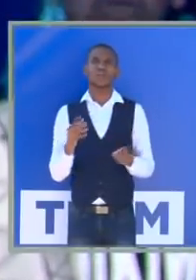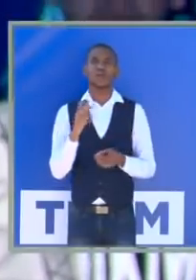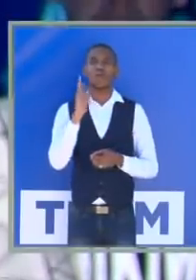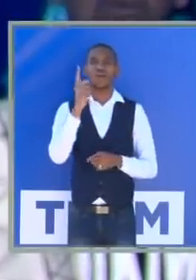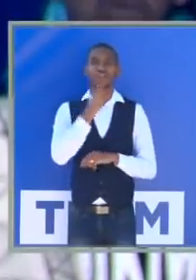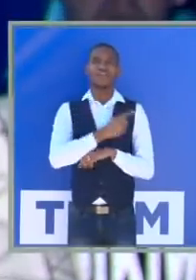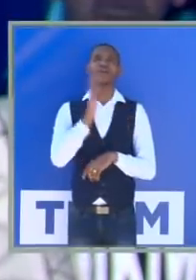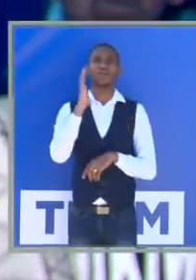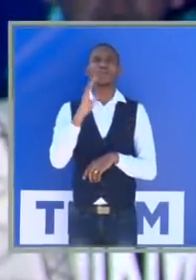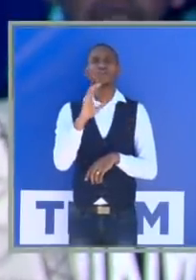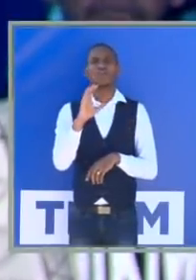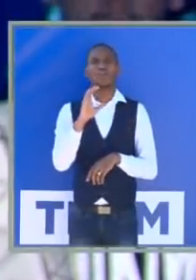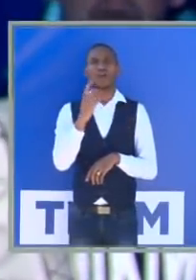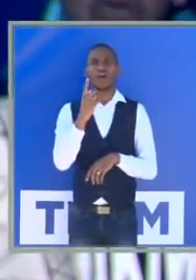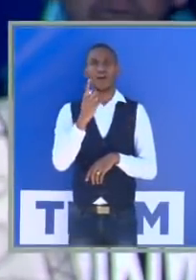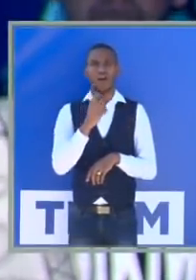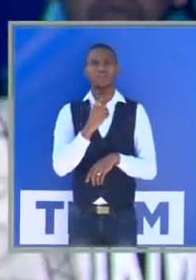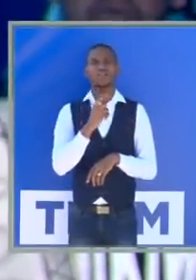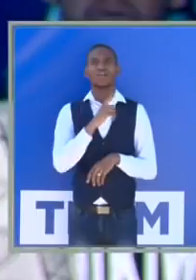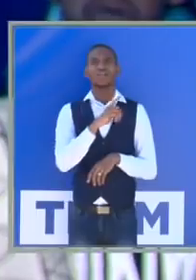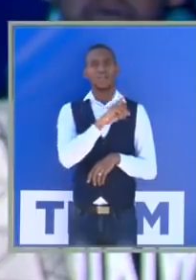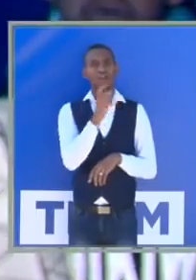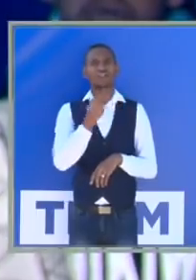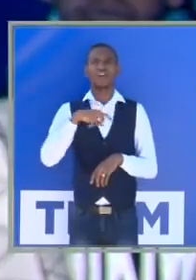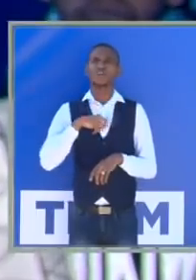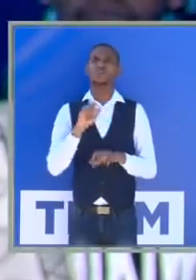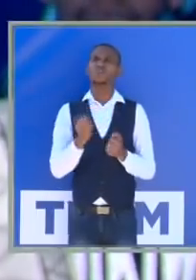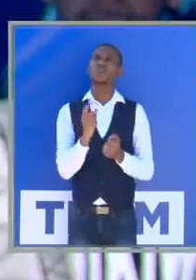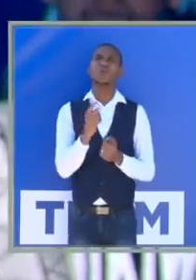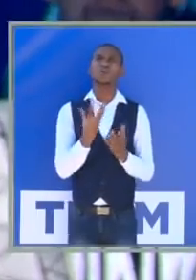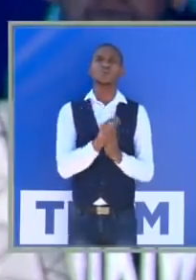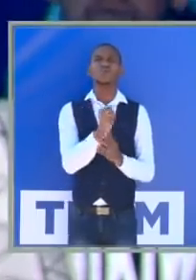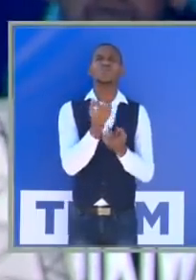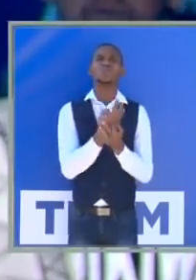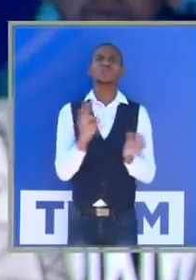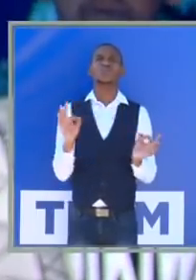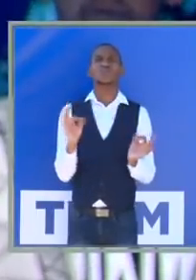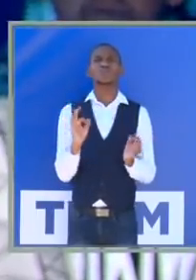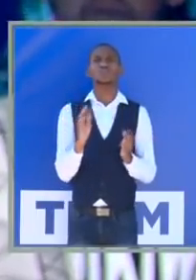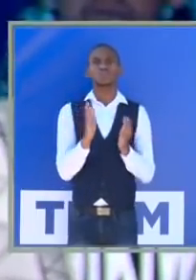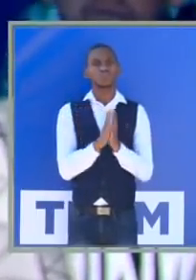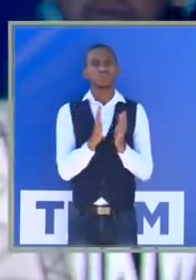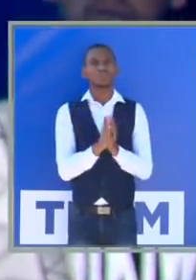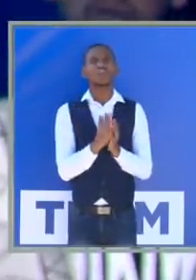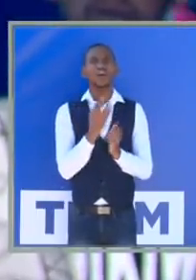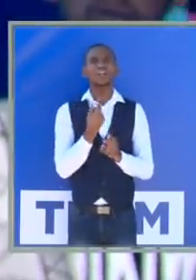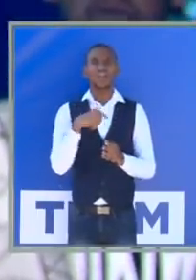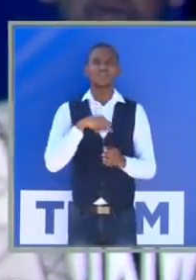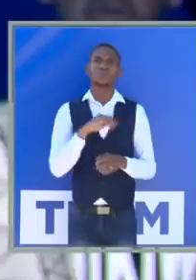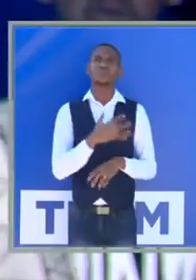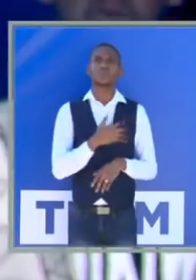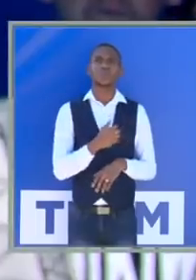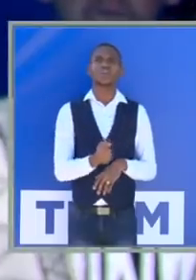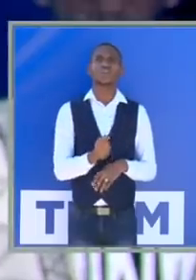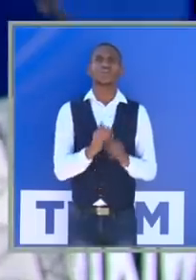one day. Le ditseng ka freedom ya lona. Ba re kopa ba ra le nne brave.